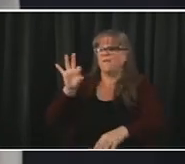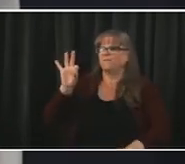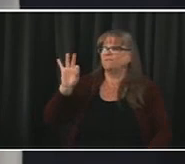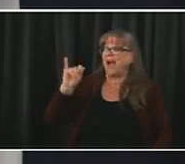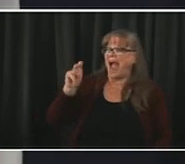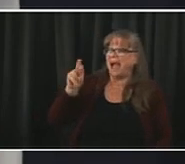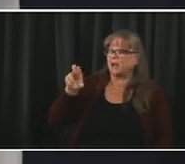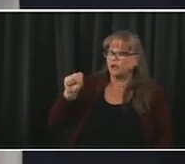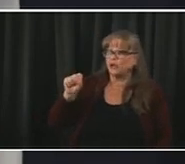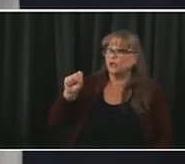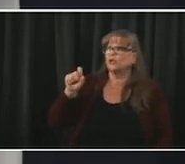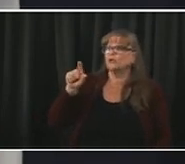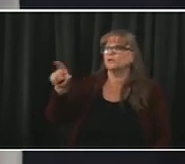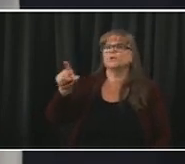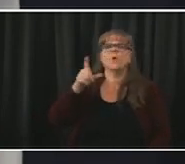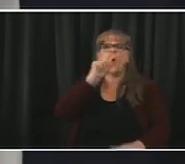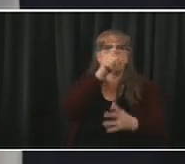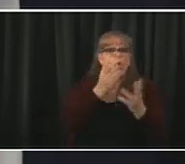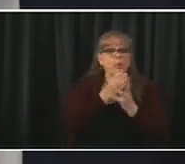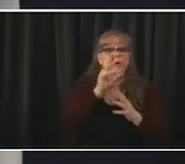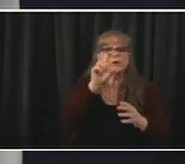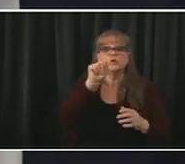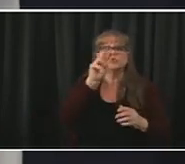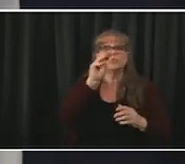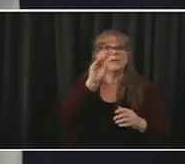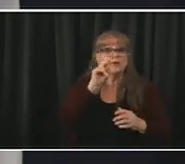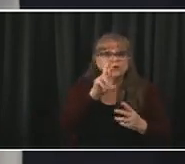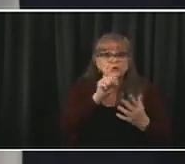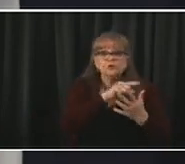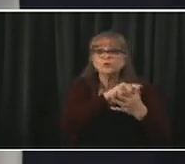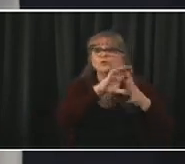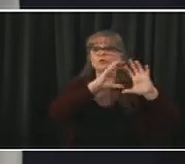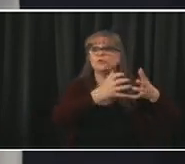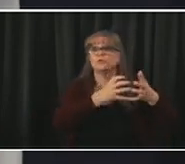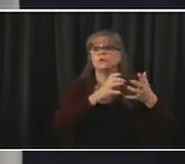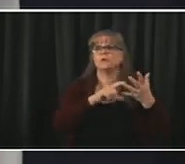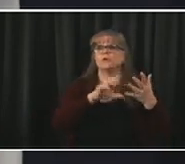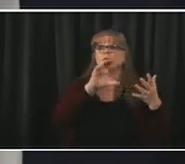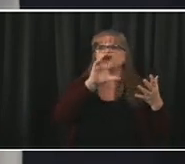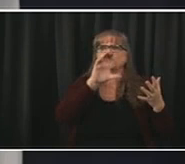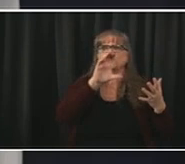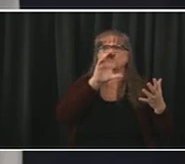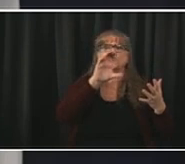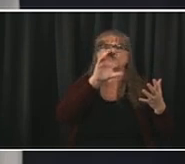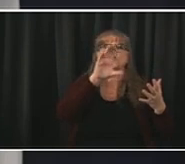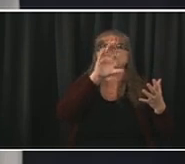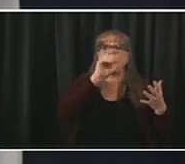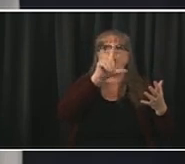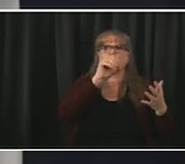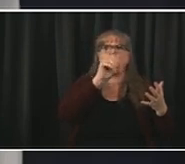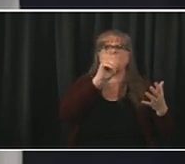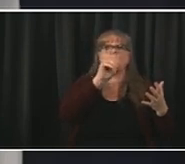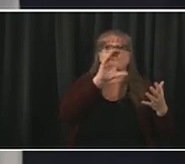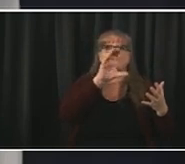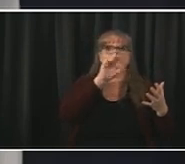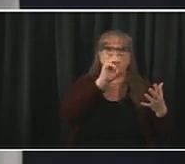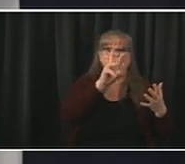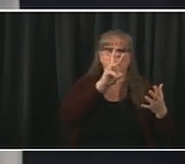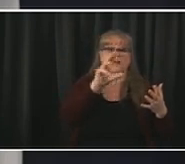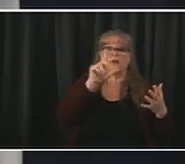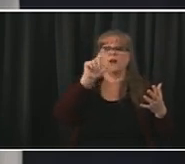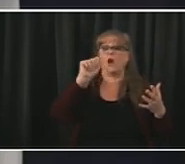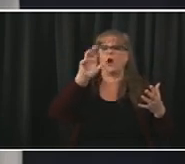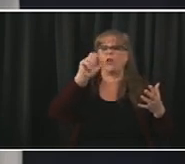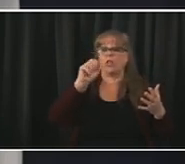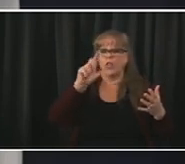CO Vax Alerts that you can sign up for, and you get every vaccine alert in Colorado. Every few moments there's one.